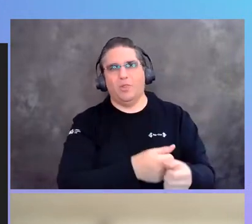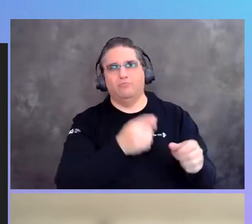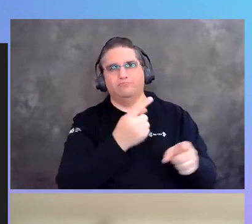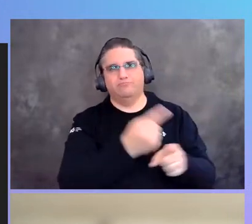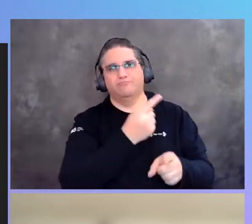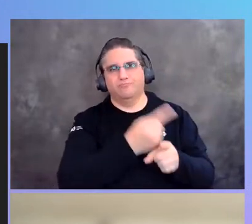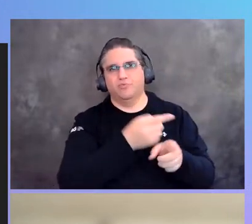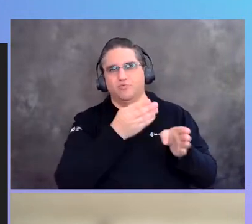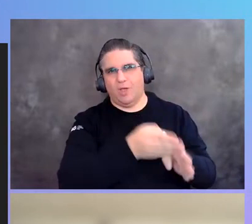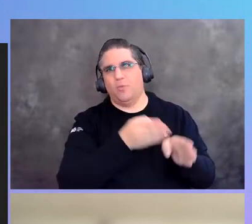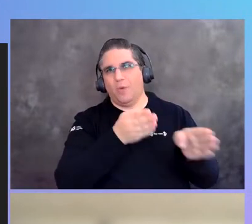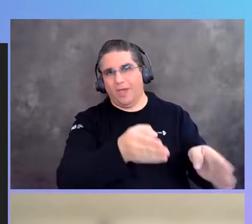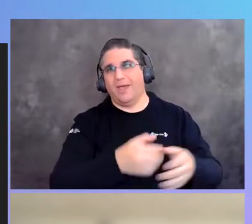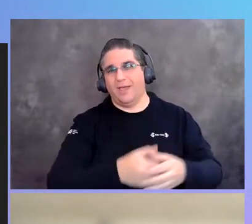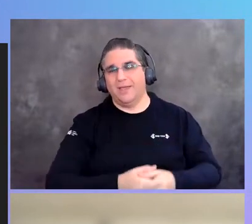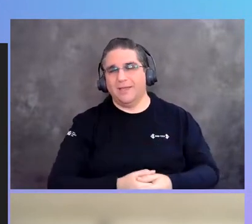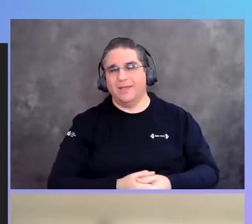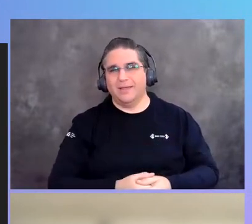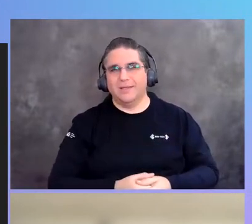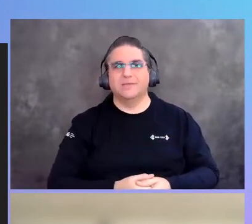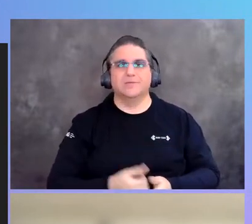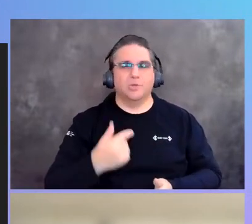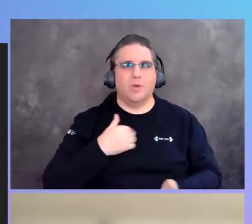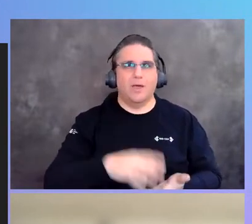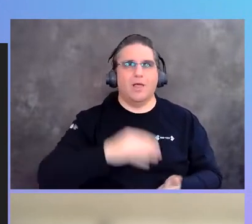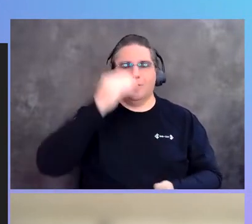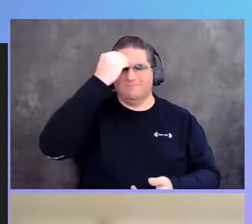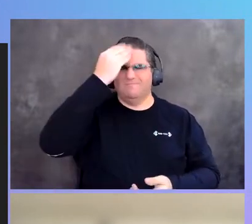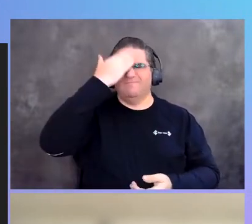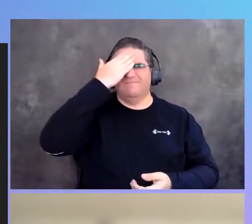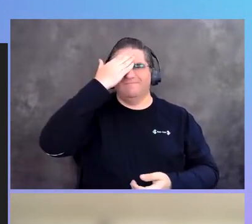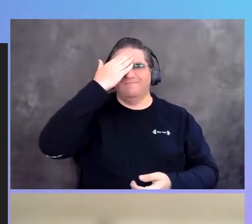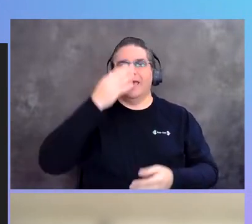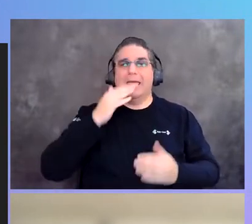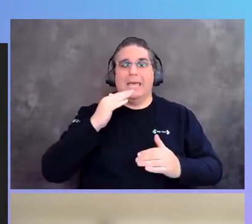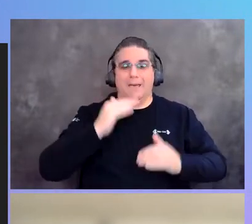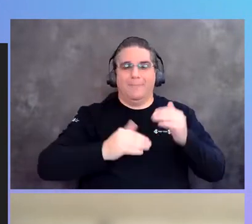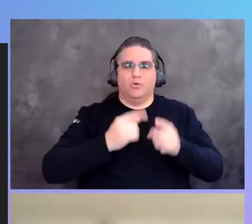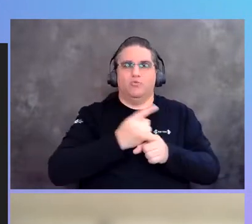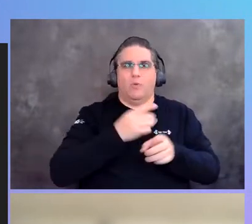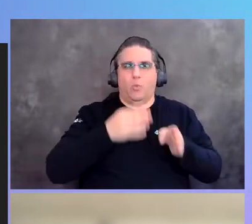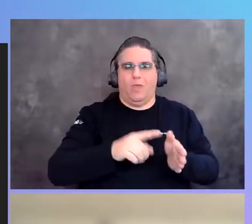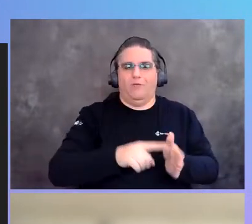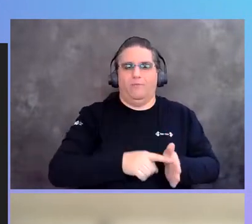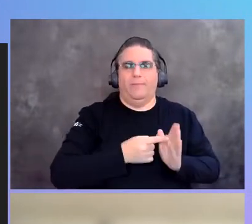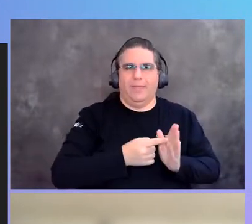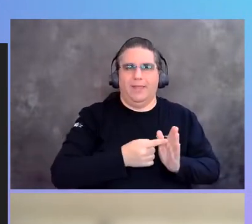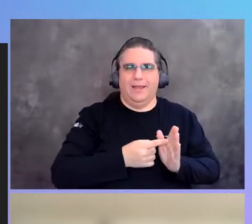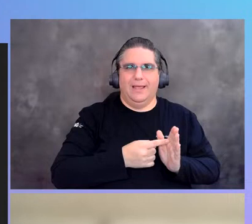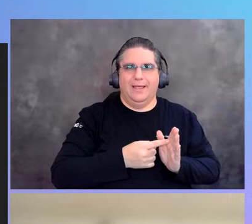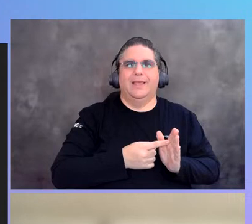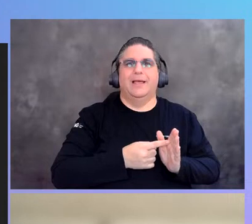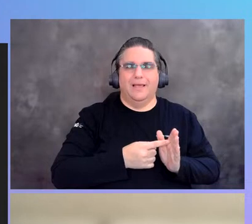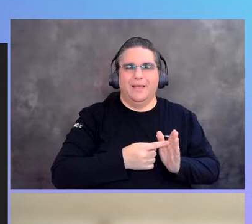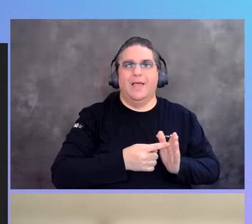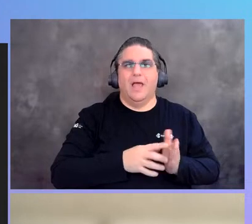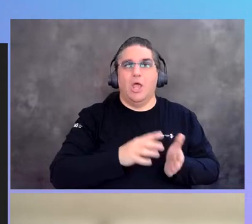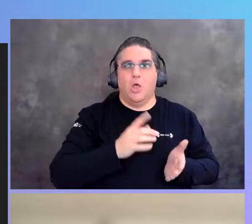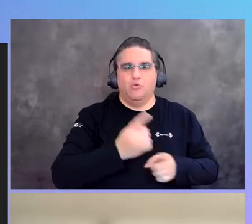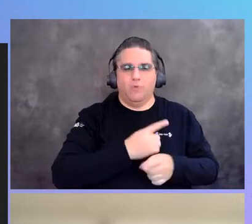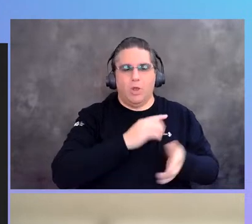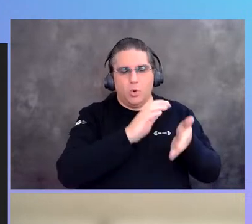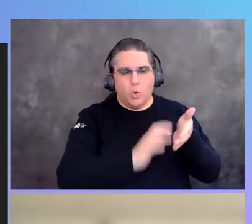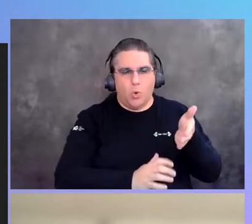home to me to build things properly, build from scratch, learn code. And I know nowadays we're in a very different